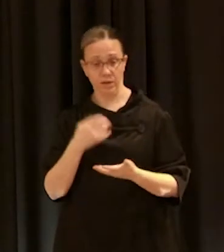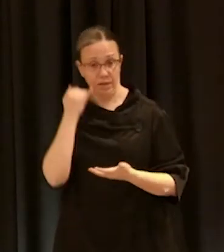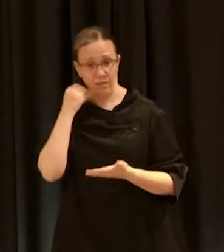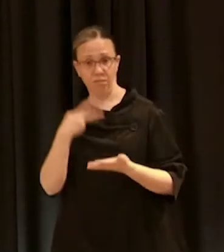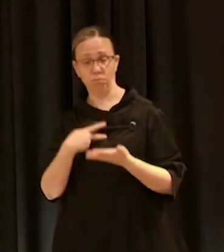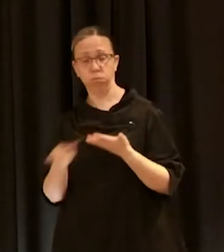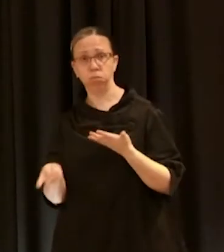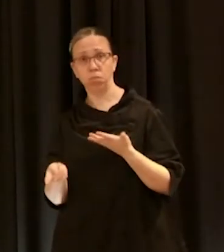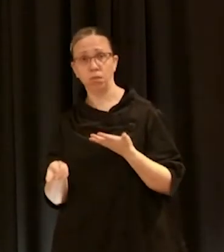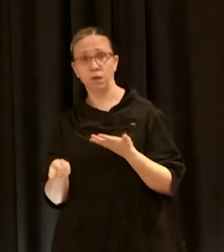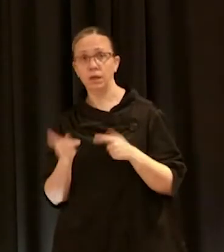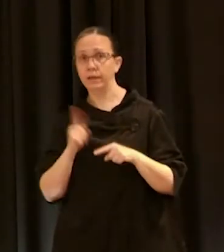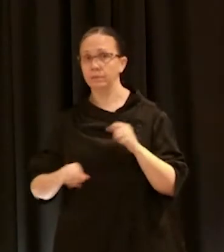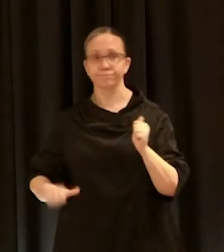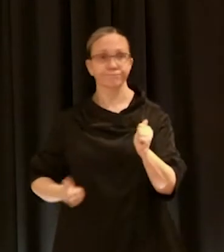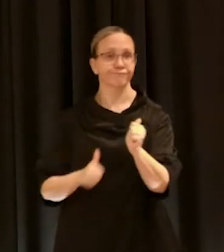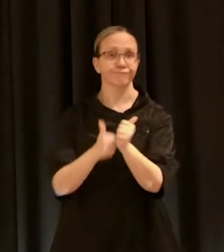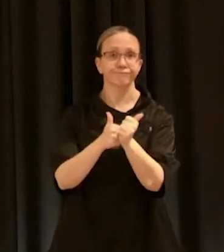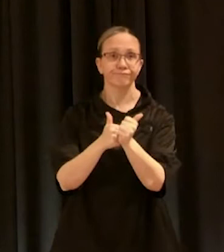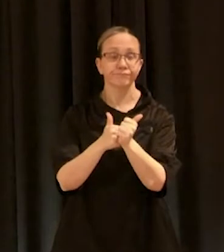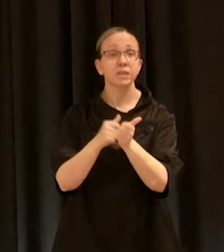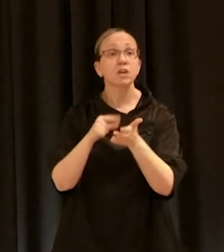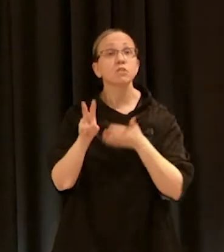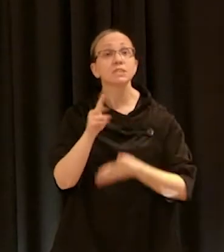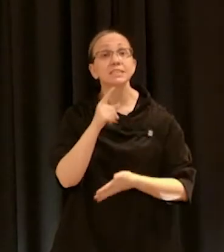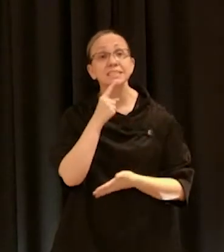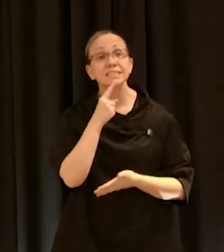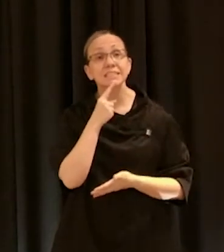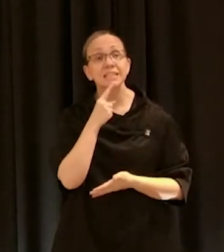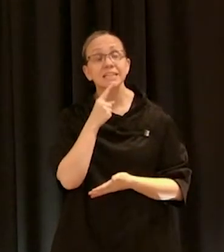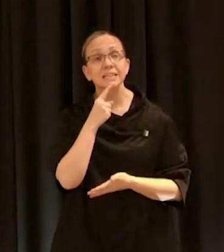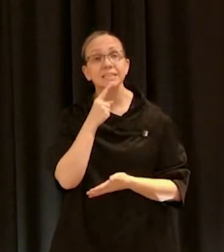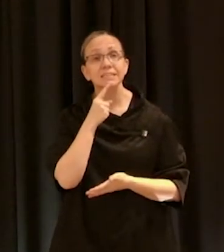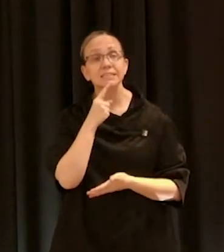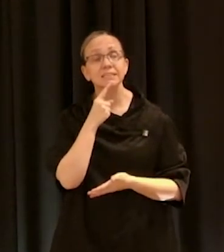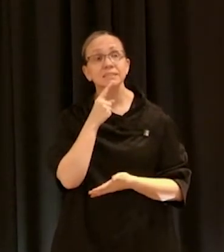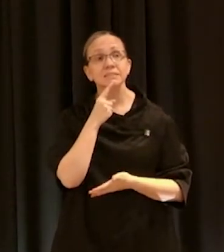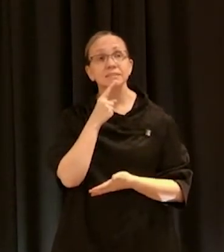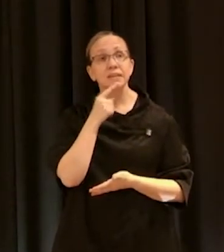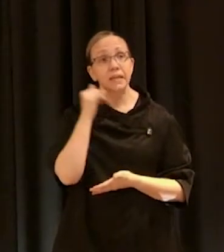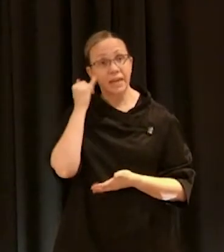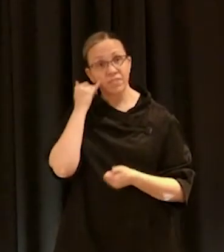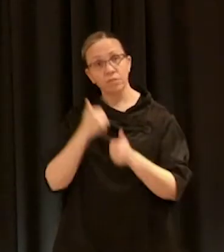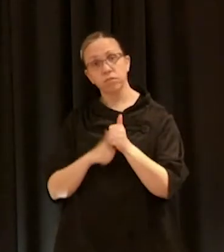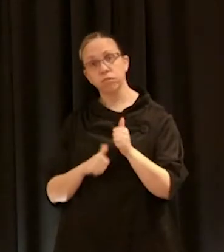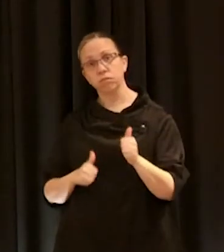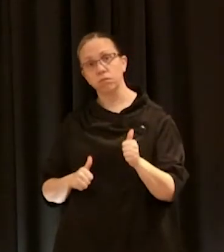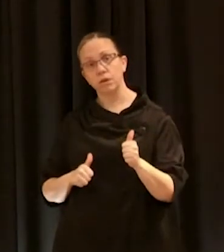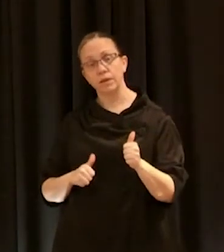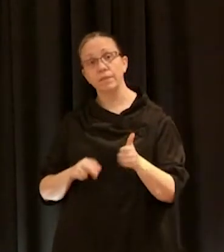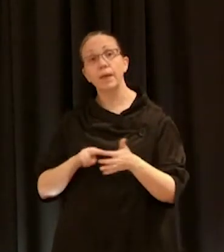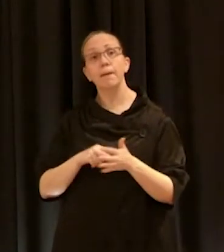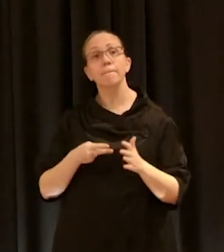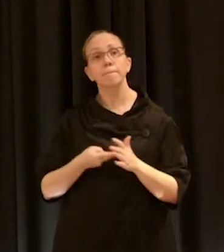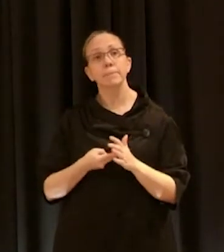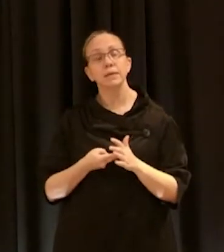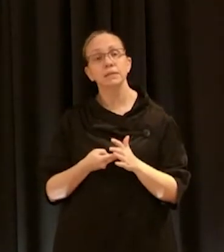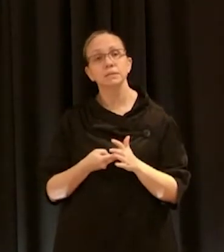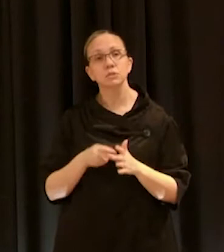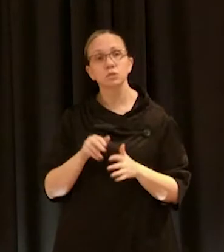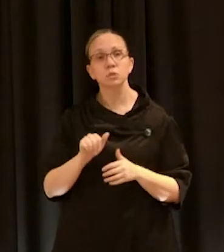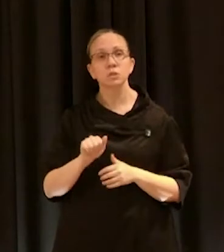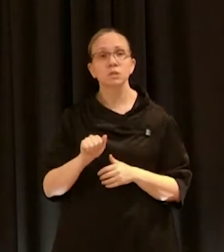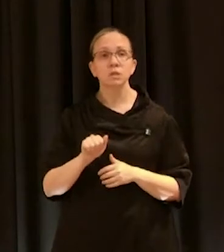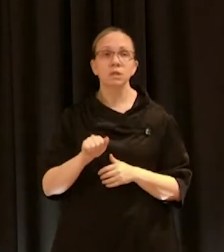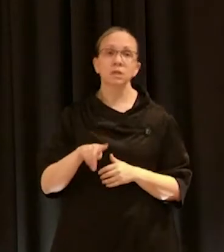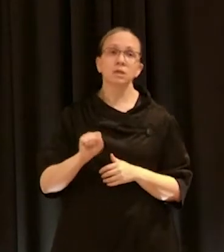away, to renew them again into repentance." Verse 6 says, the key phrase there is that they should fall away. That term literally means to